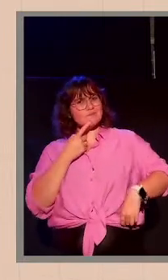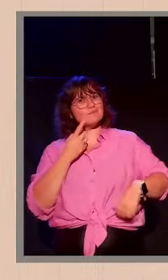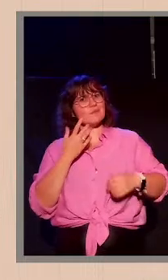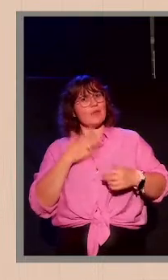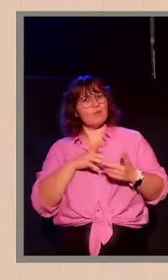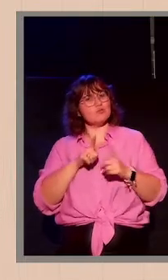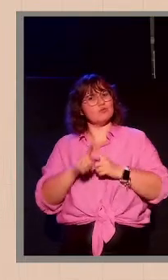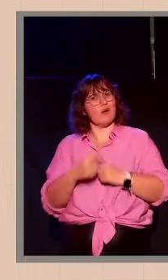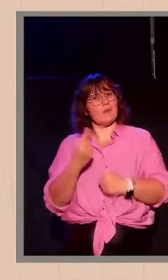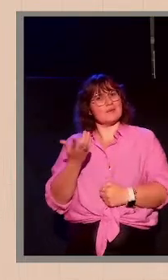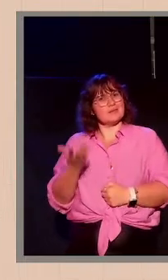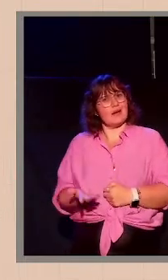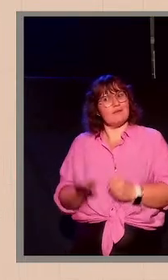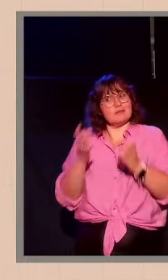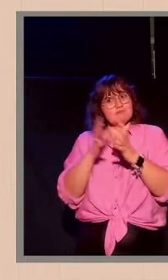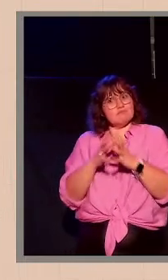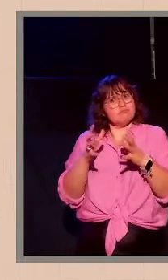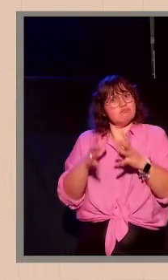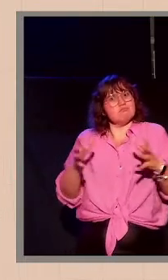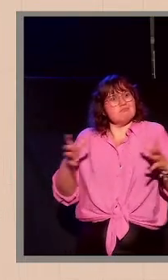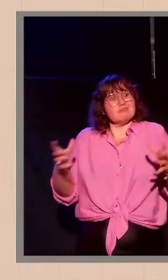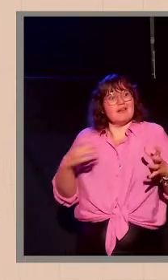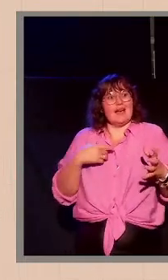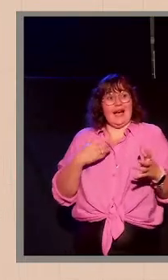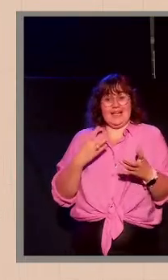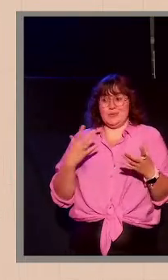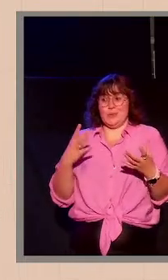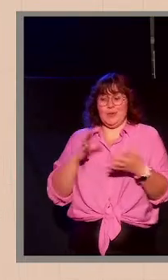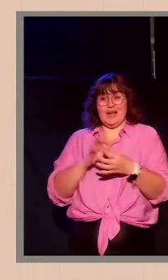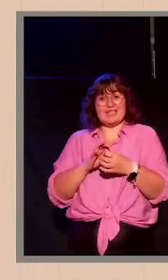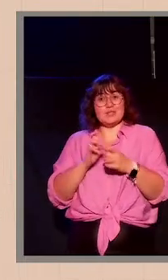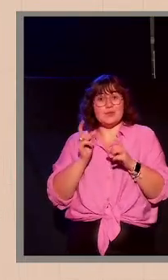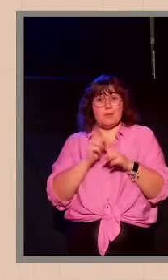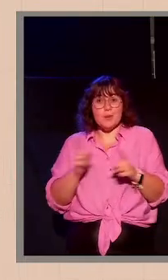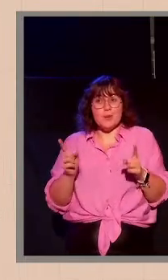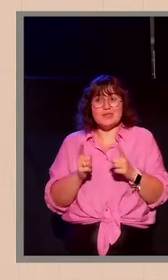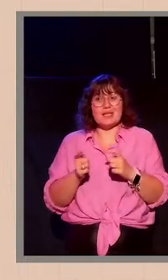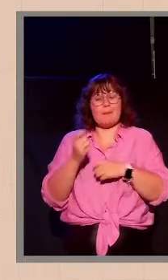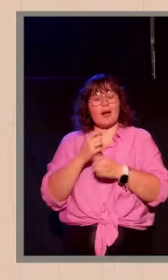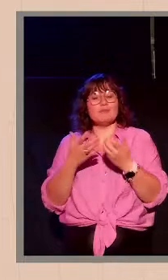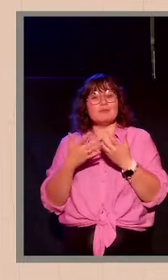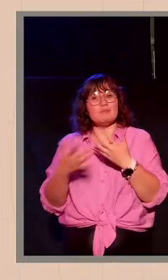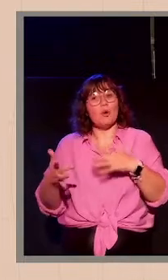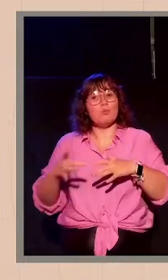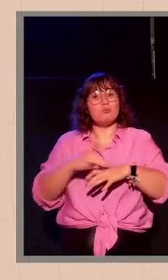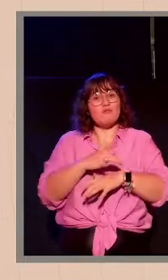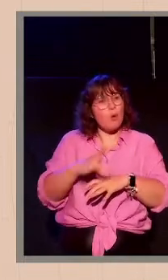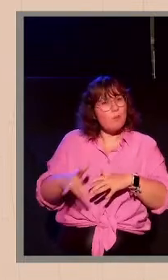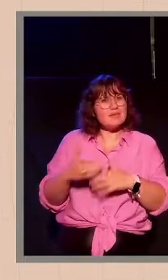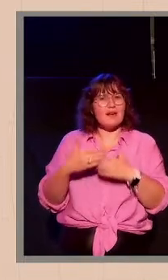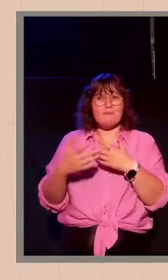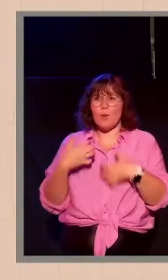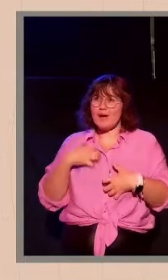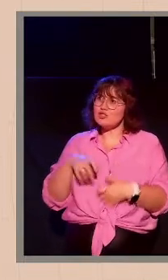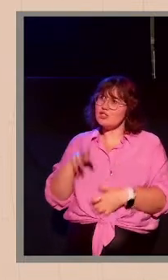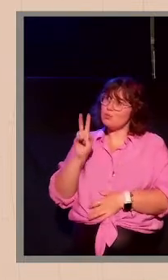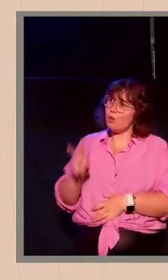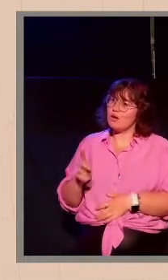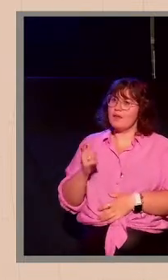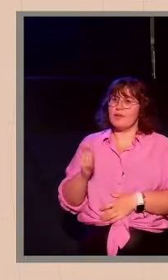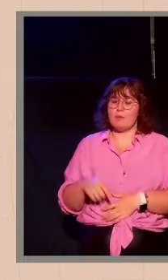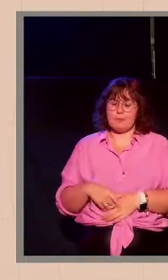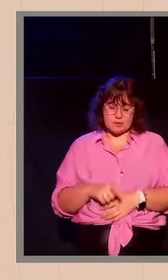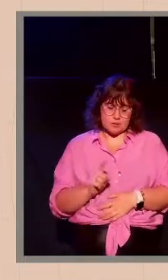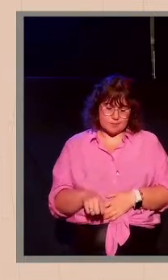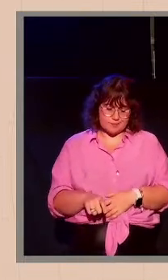And just makes the whole thing about electronic music a little bit more performative, a little bit more interesting to watch than just somebody pressing some